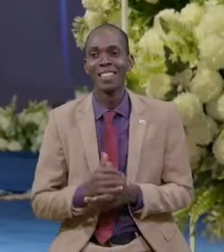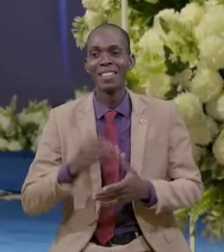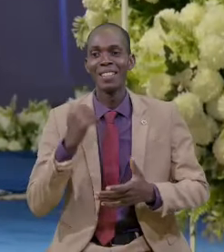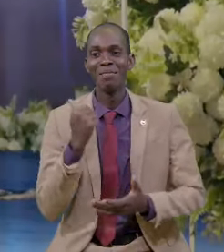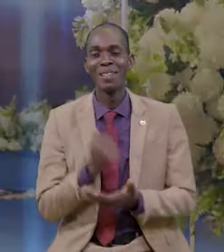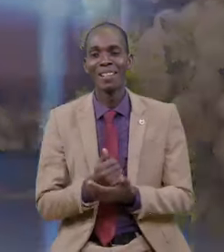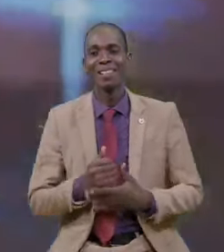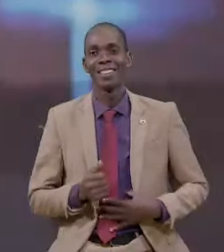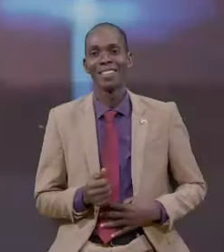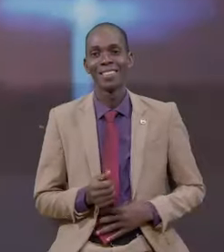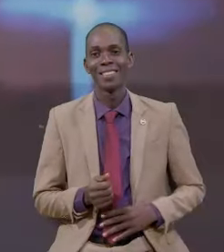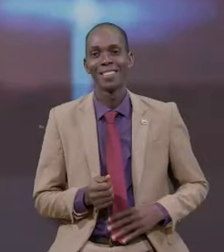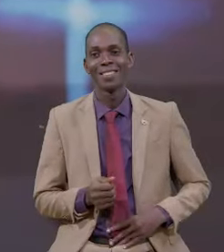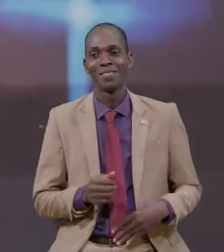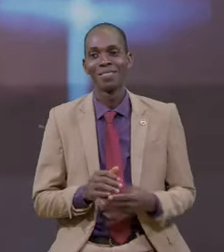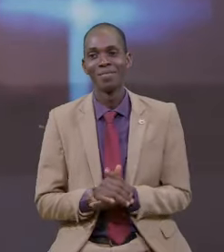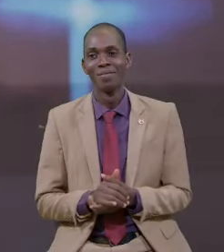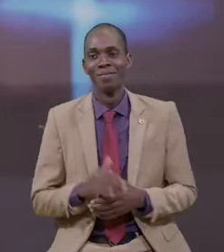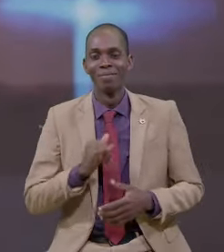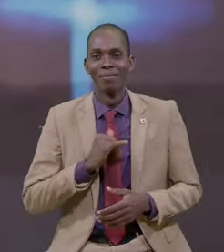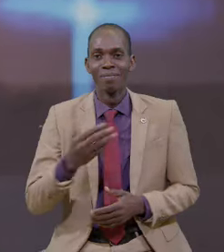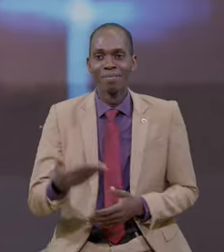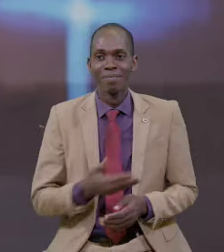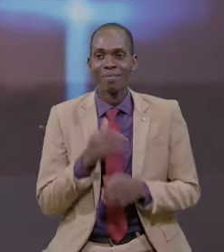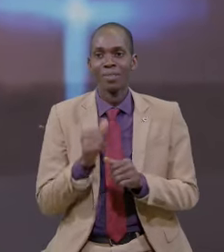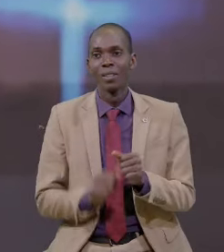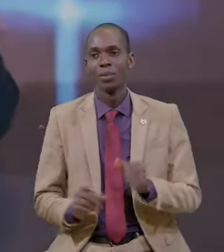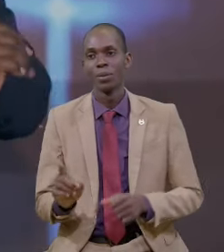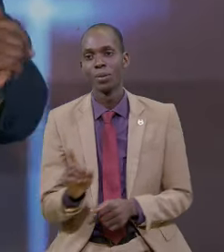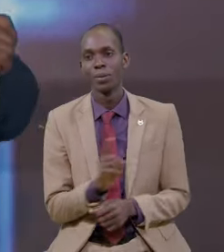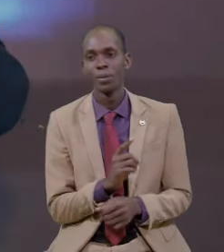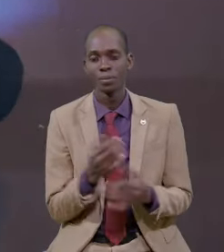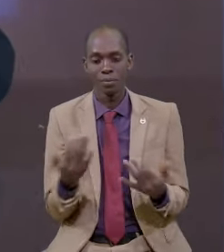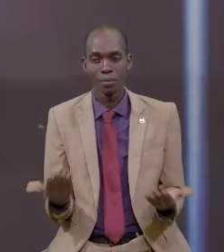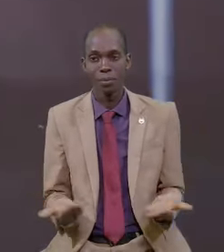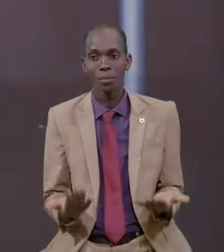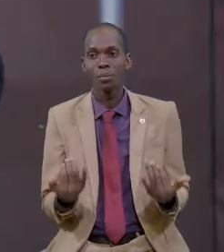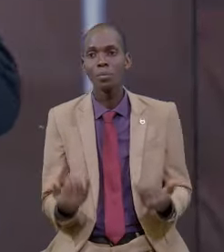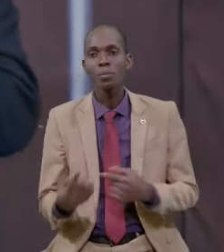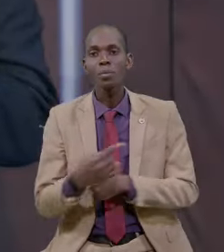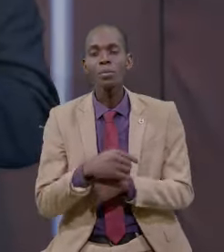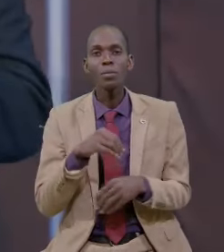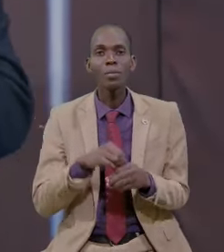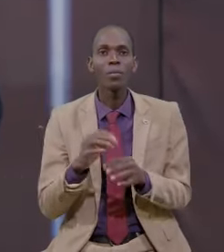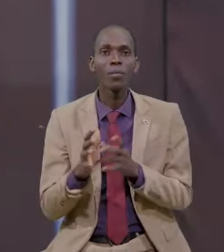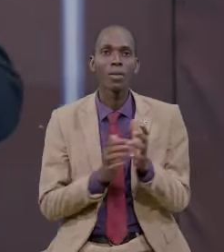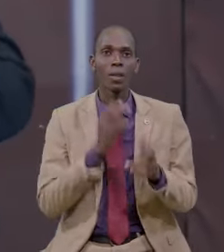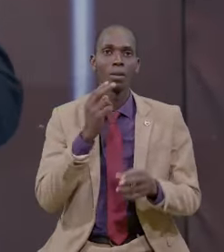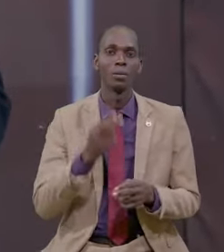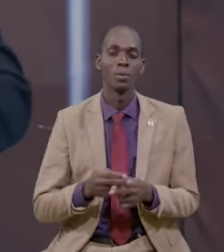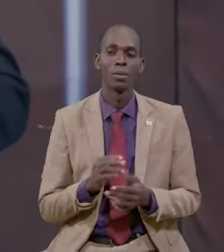Amen. I welcome everyone here today in Jesus' name.